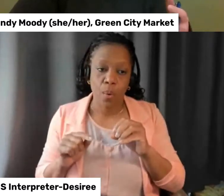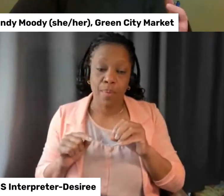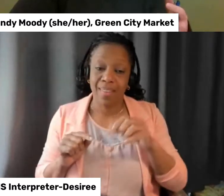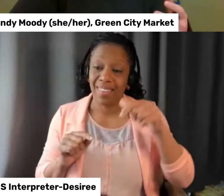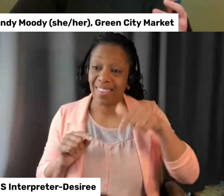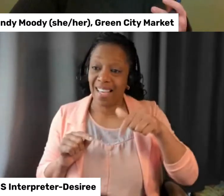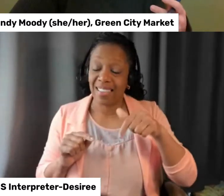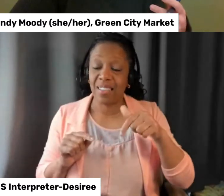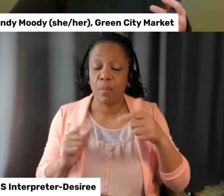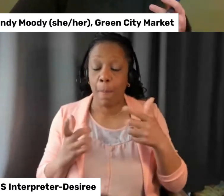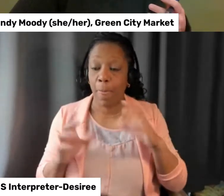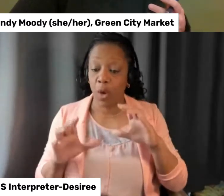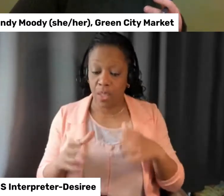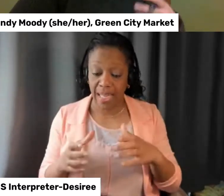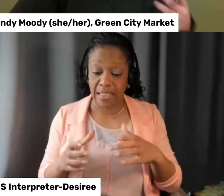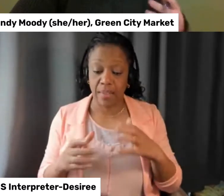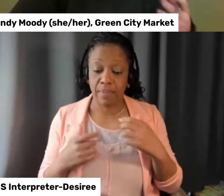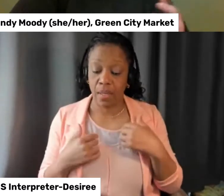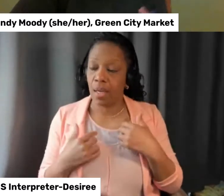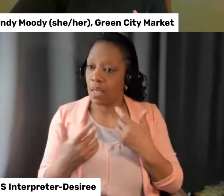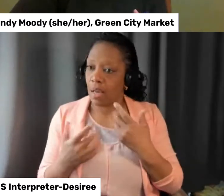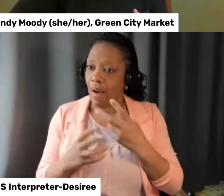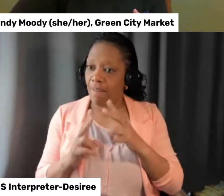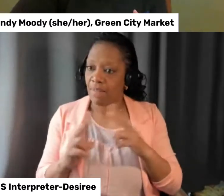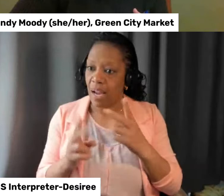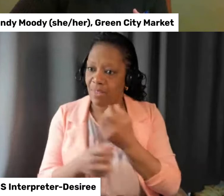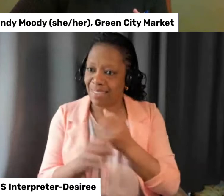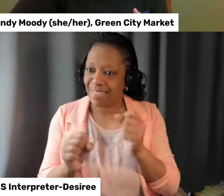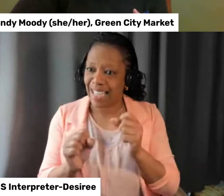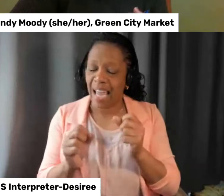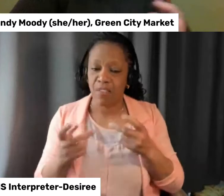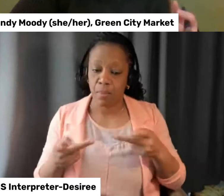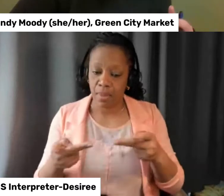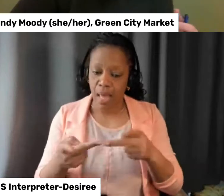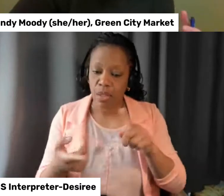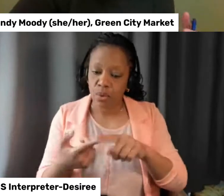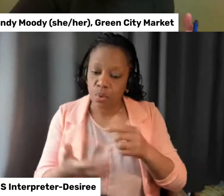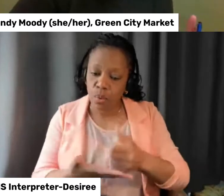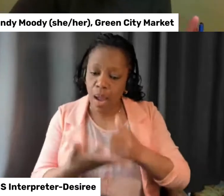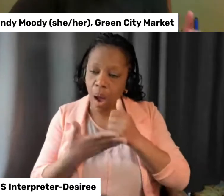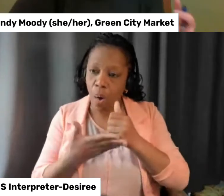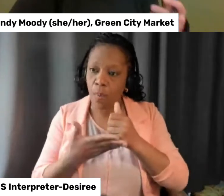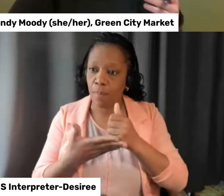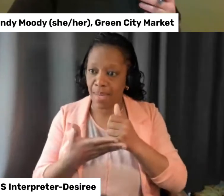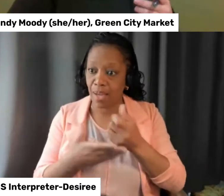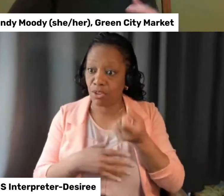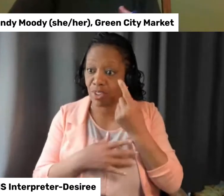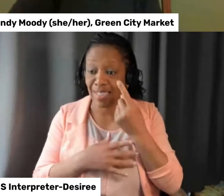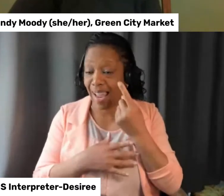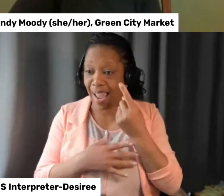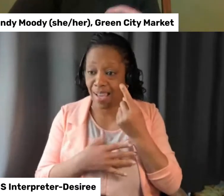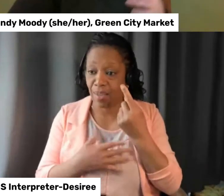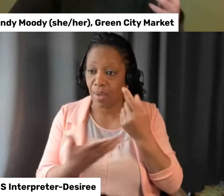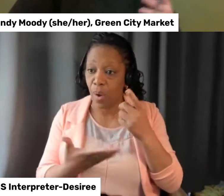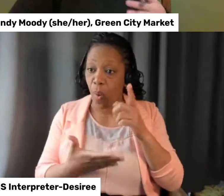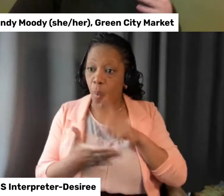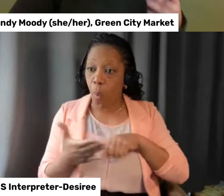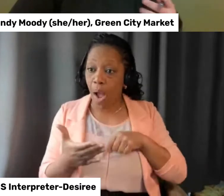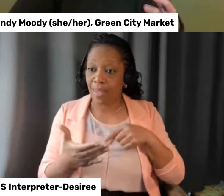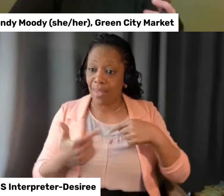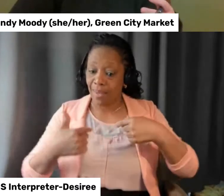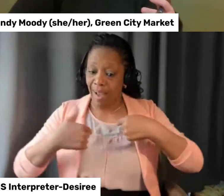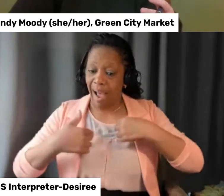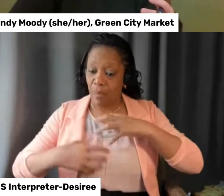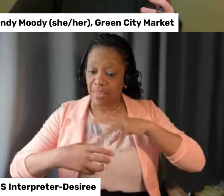space to help me understand exactly what it is I had signed up for, what the programmatic